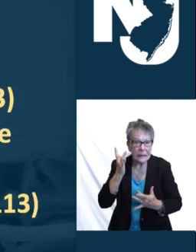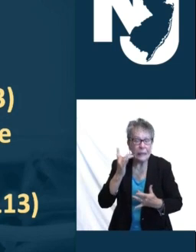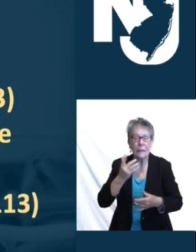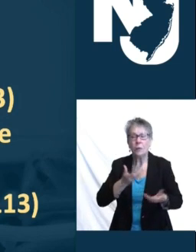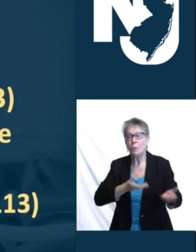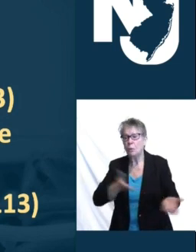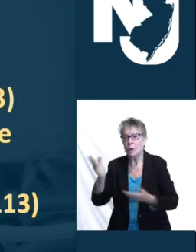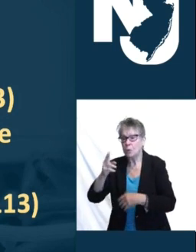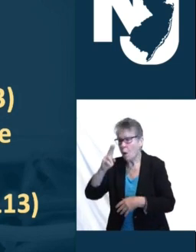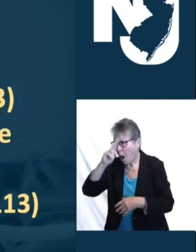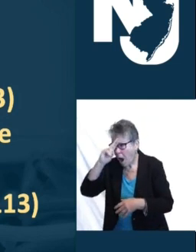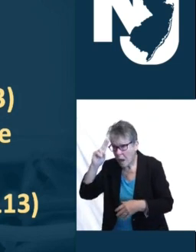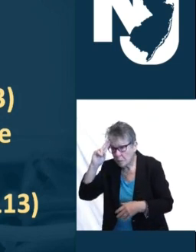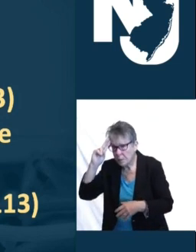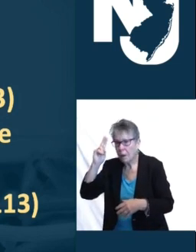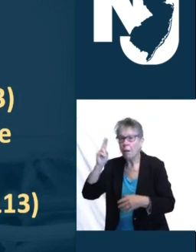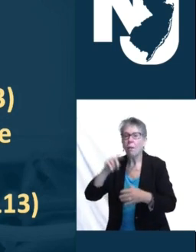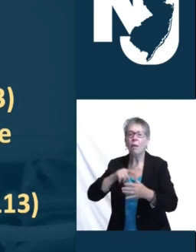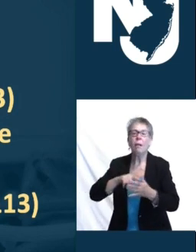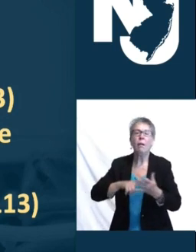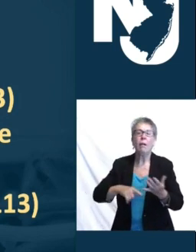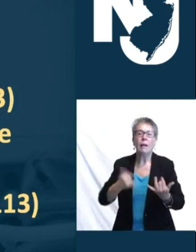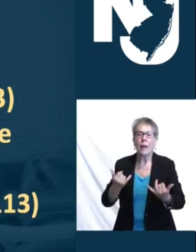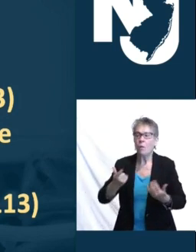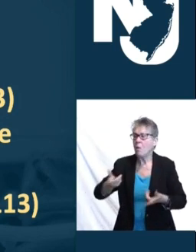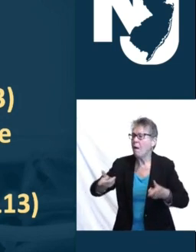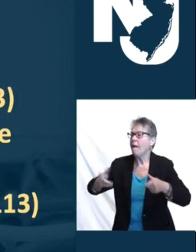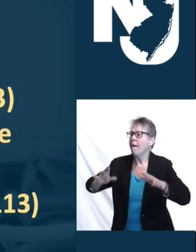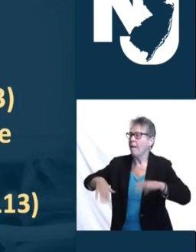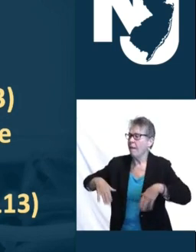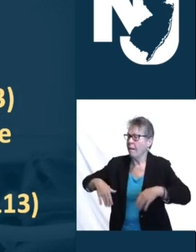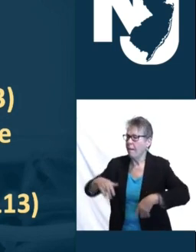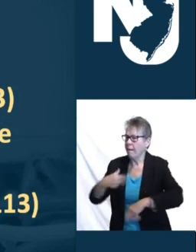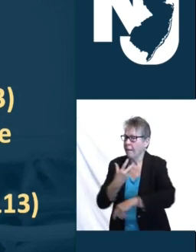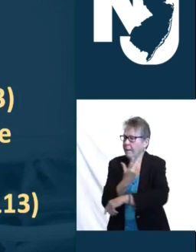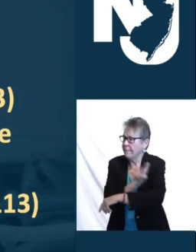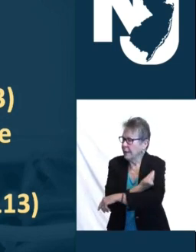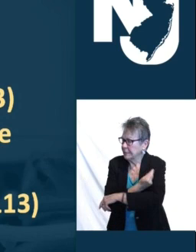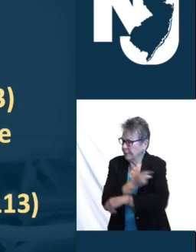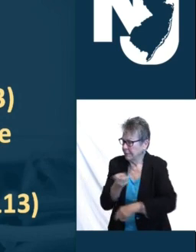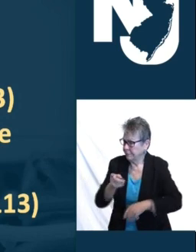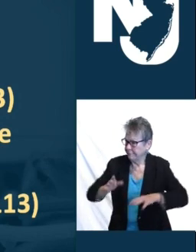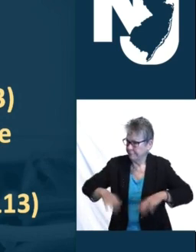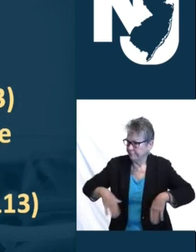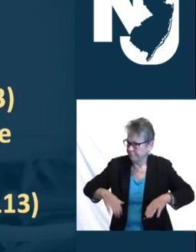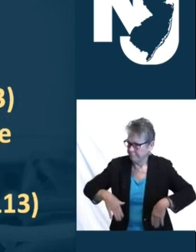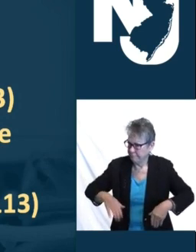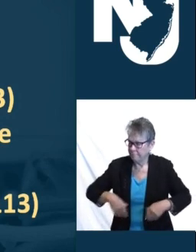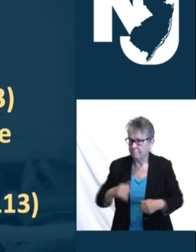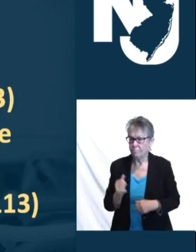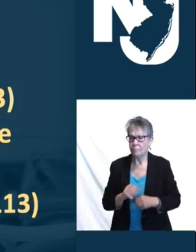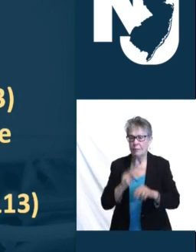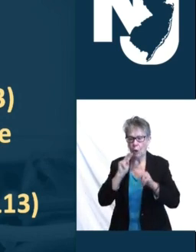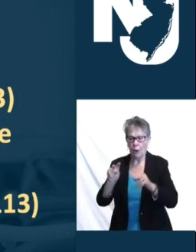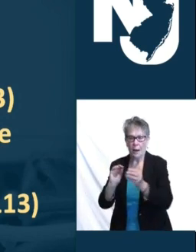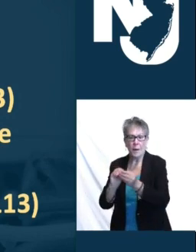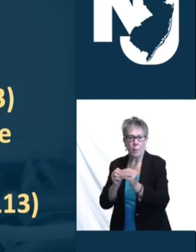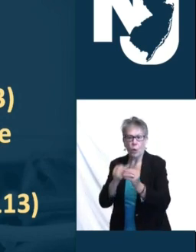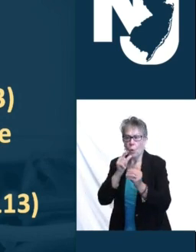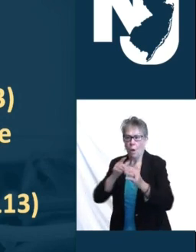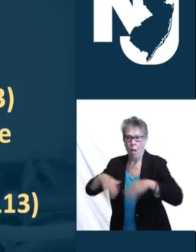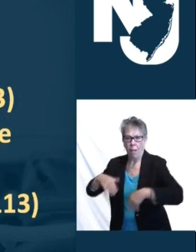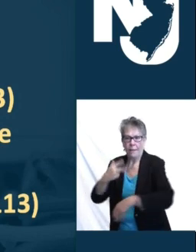overwhelmingly of unvaccinated individuals. So let's just look at this for a second. You can see positive tests. How many breakthroughs?